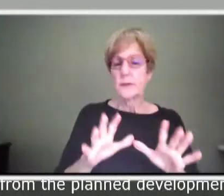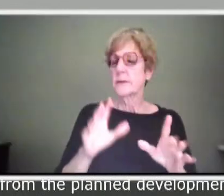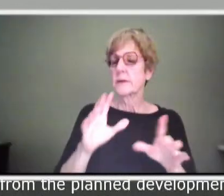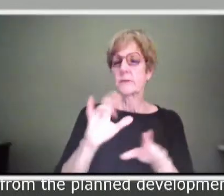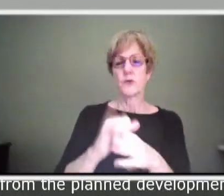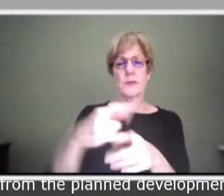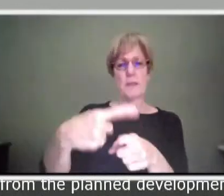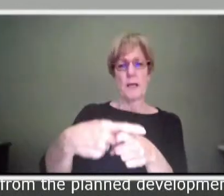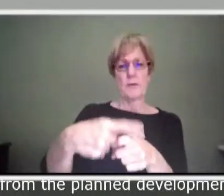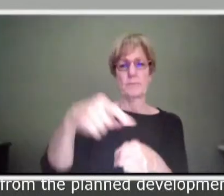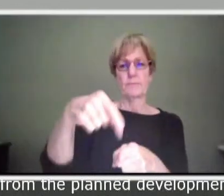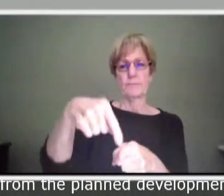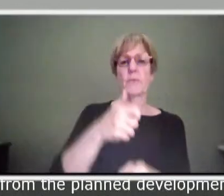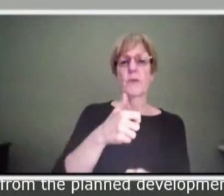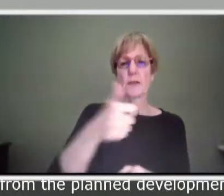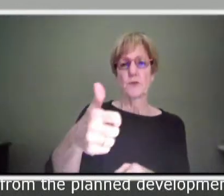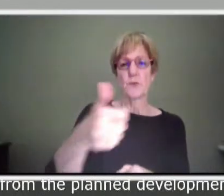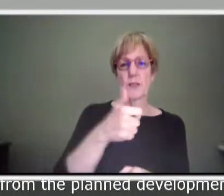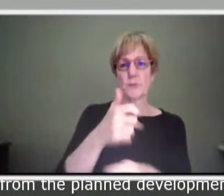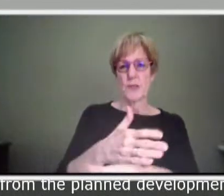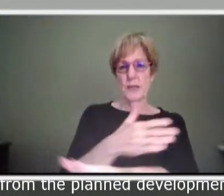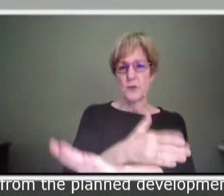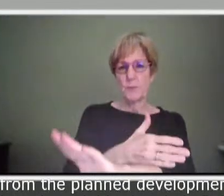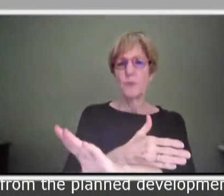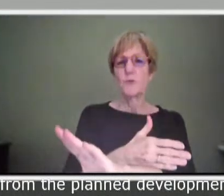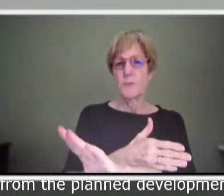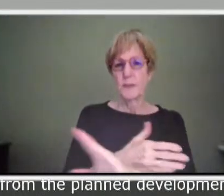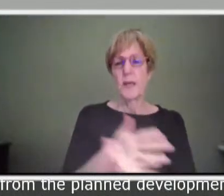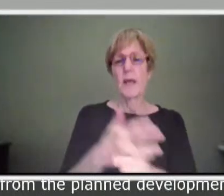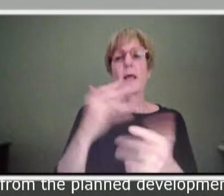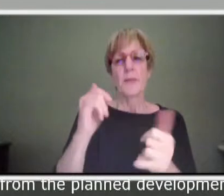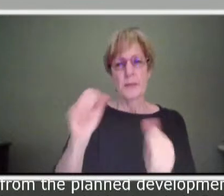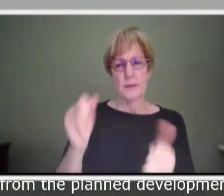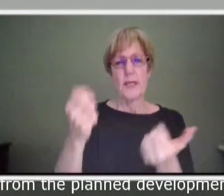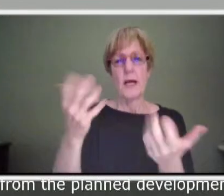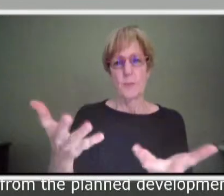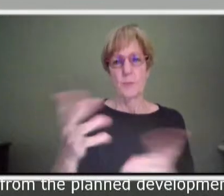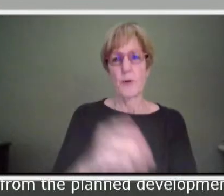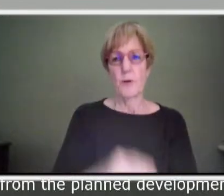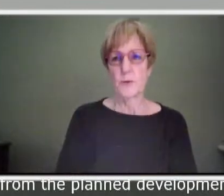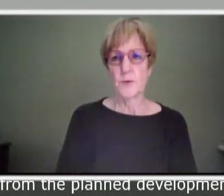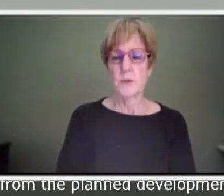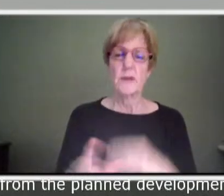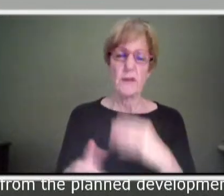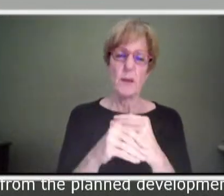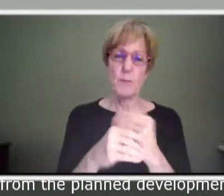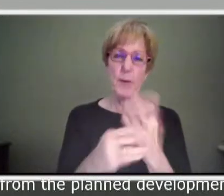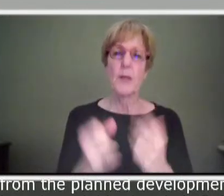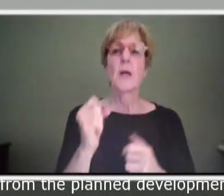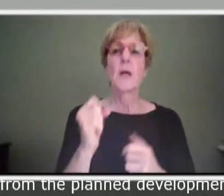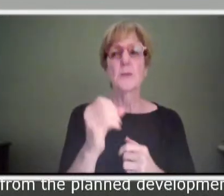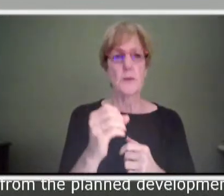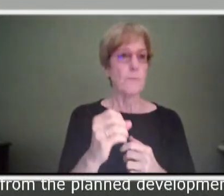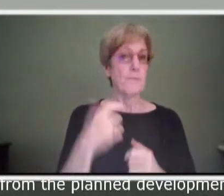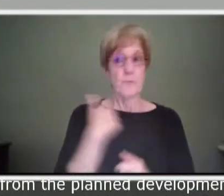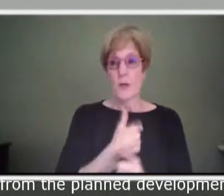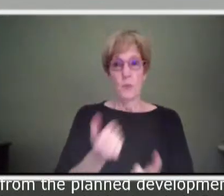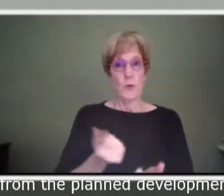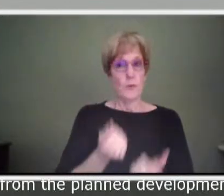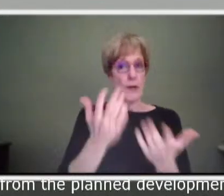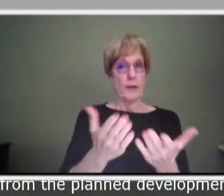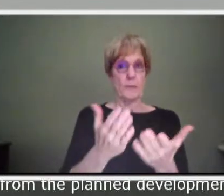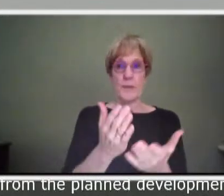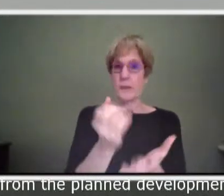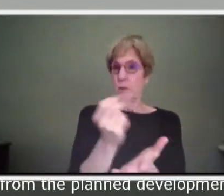aspect of transportation improvement that is being proposed through the site plan amendment. So, again, staff does recommend approval. We do have just some